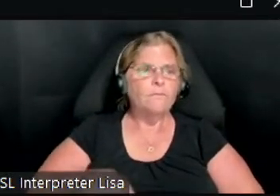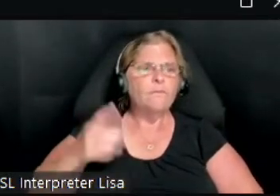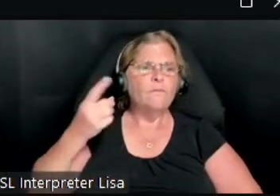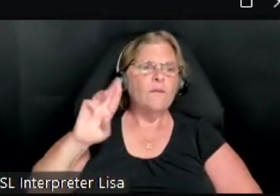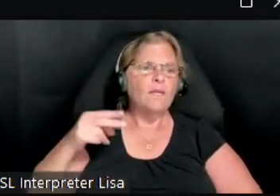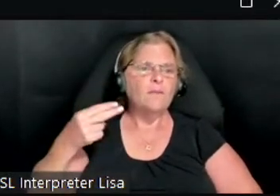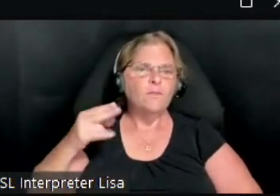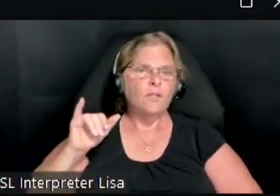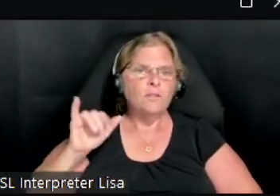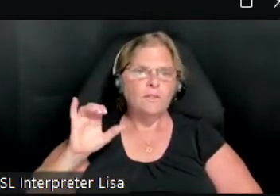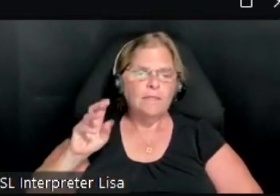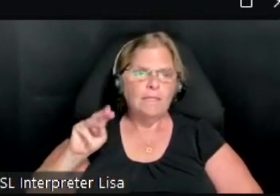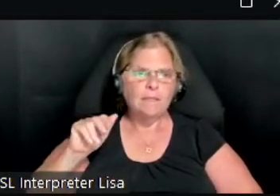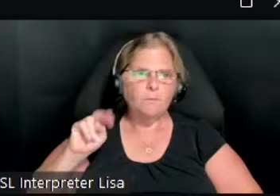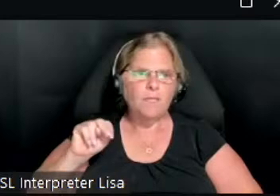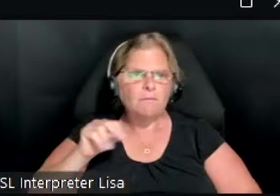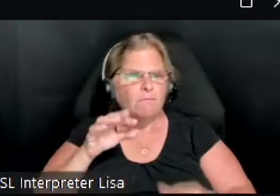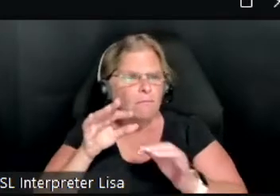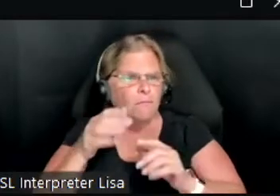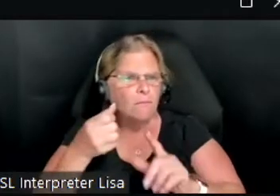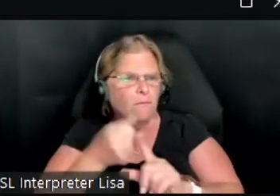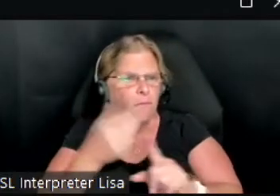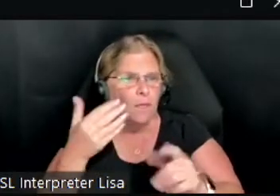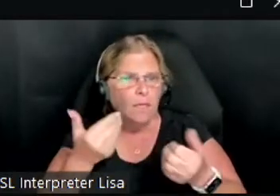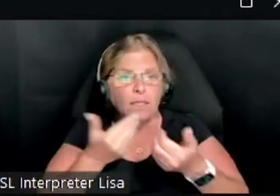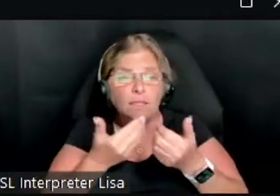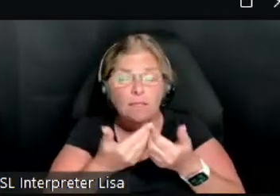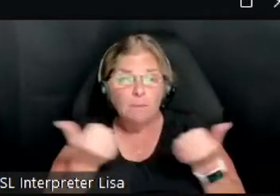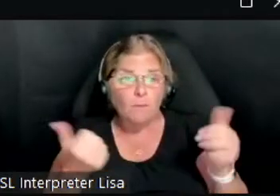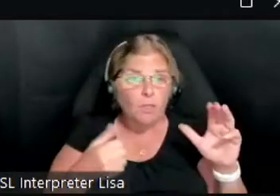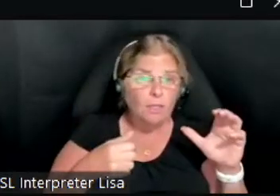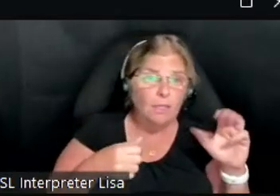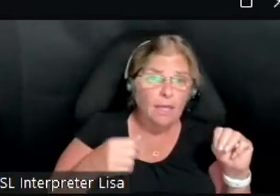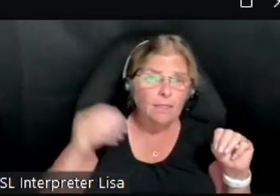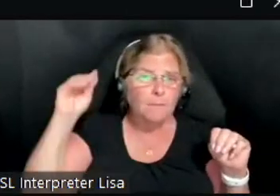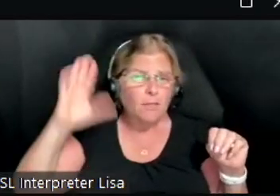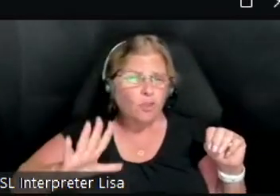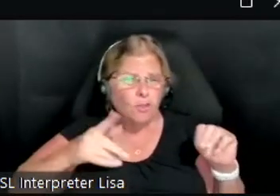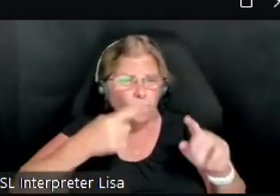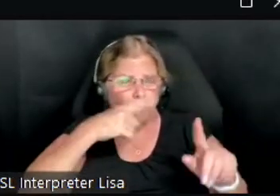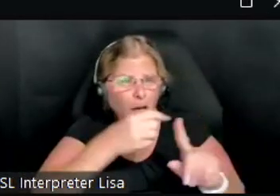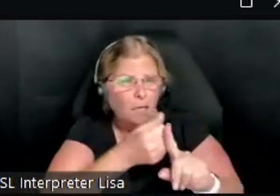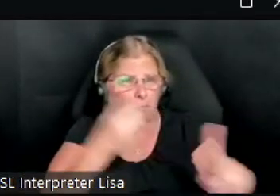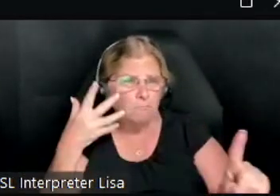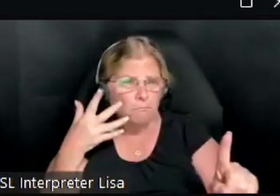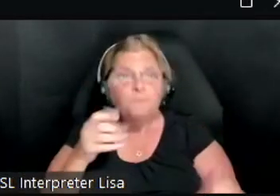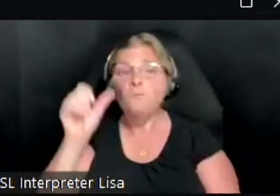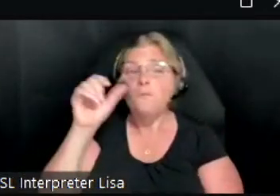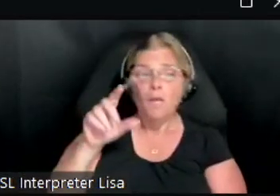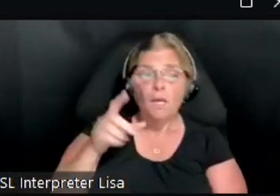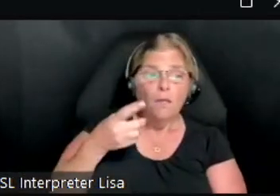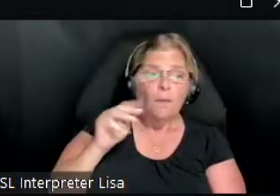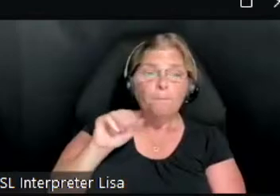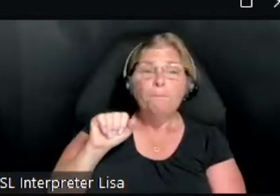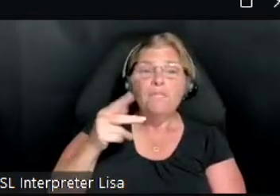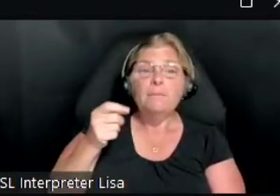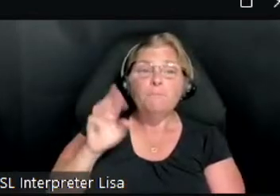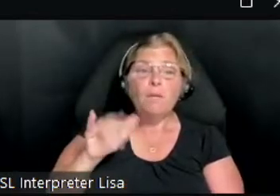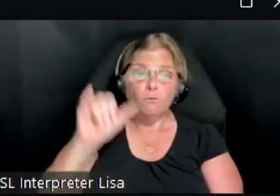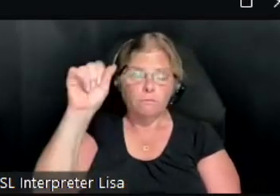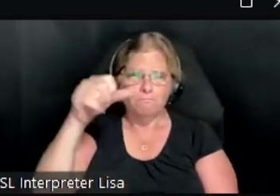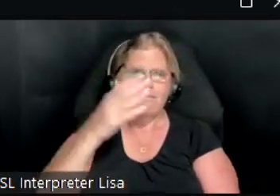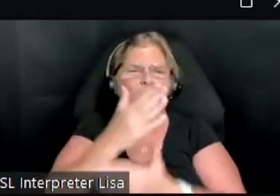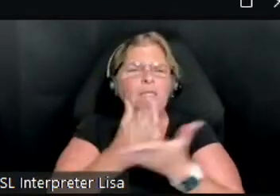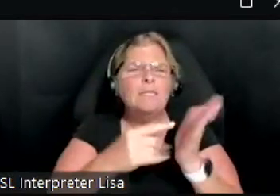Expound that last part. Did you say separate case management from teaching? Can you? Yeah, so there are some models. We met in